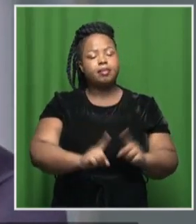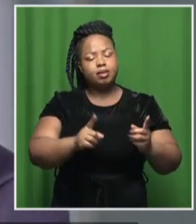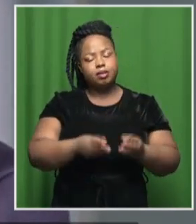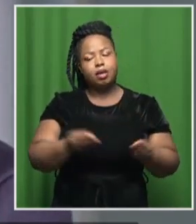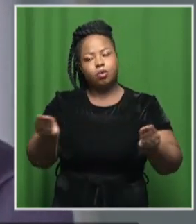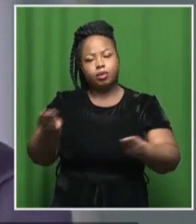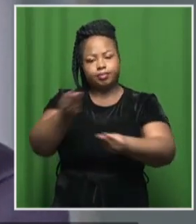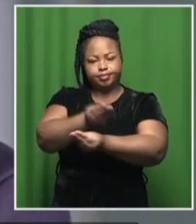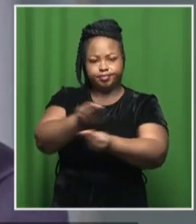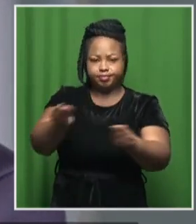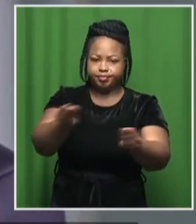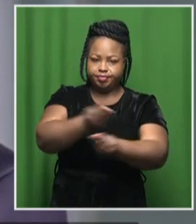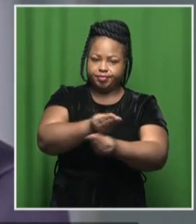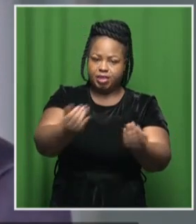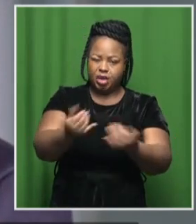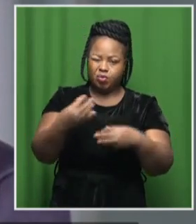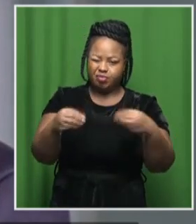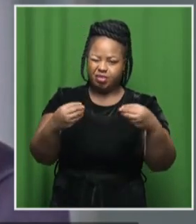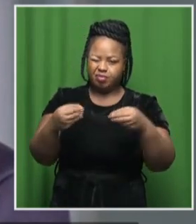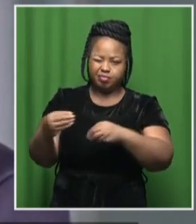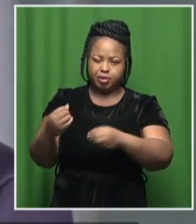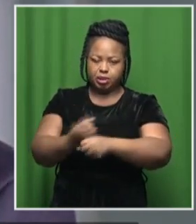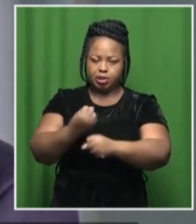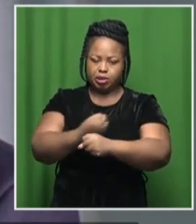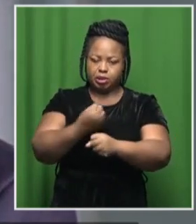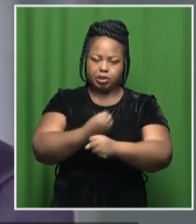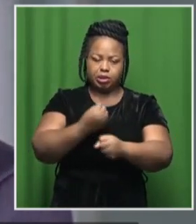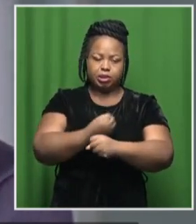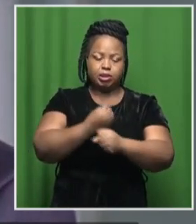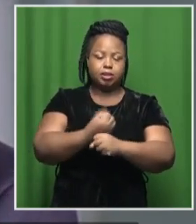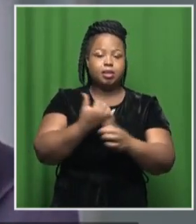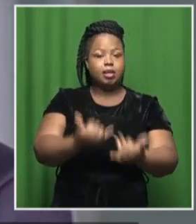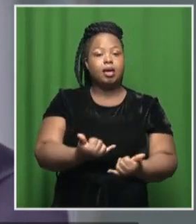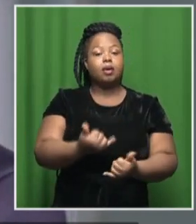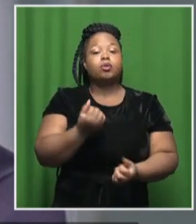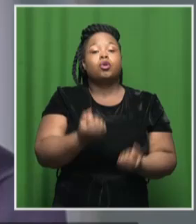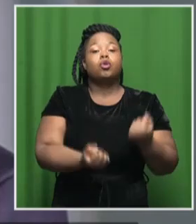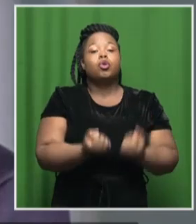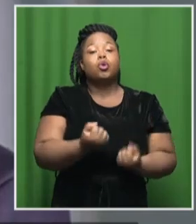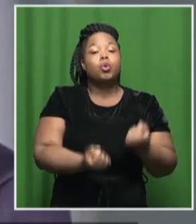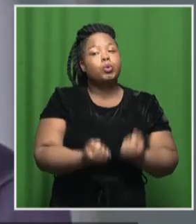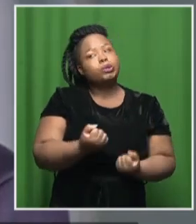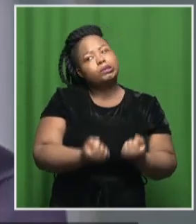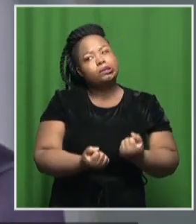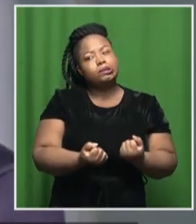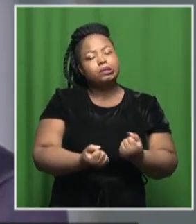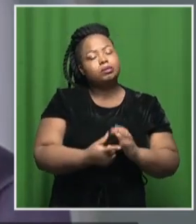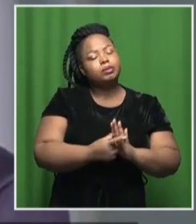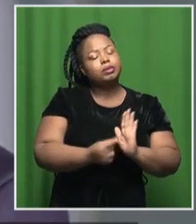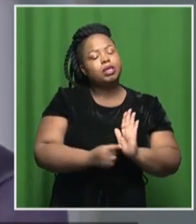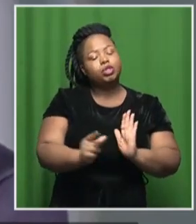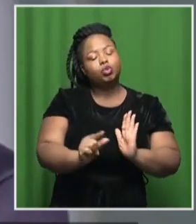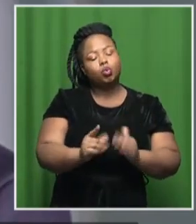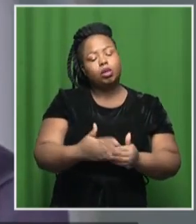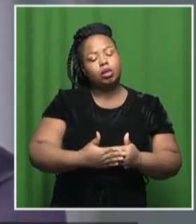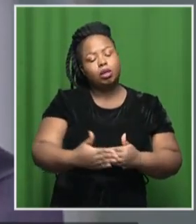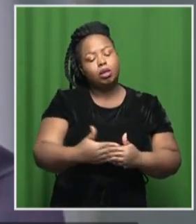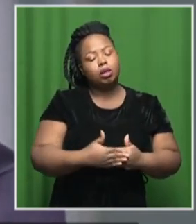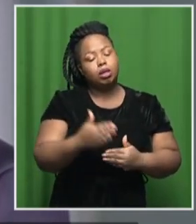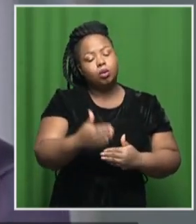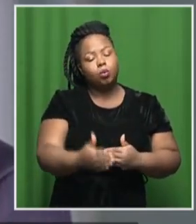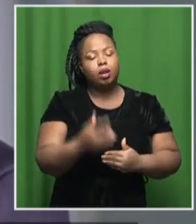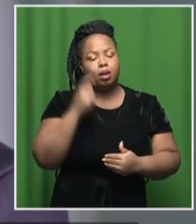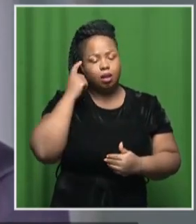papers as I speak to you now, and the court will set dates for these matters to be